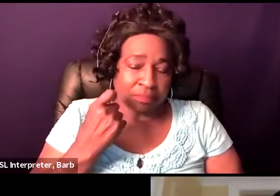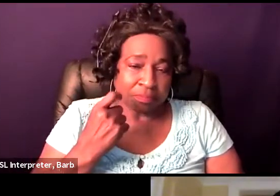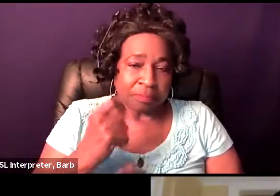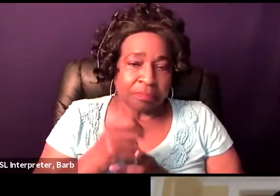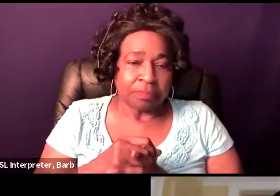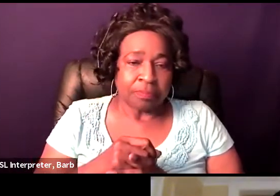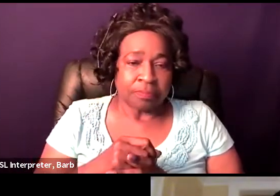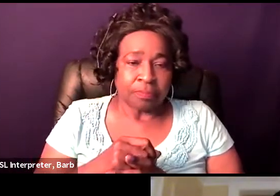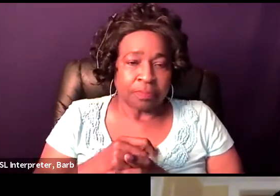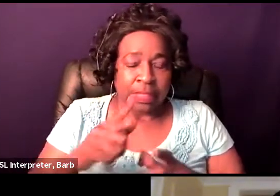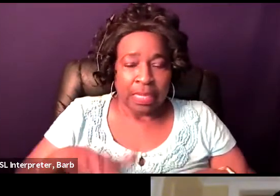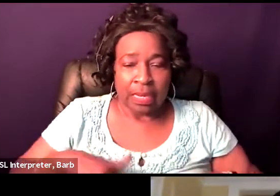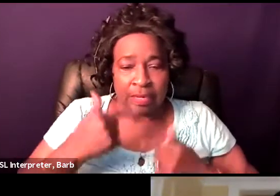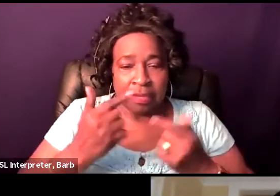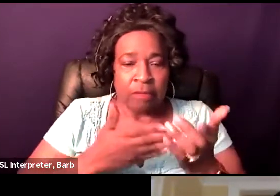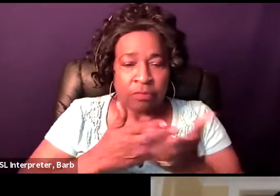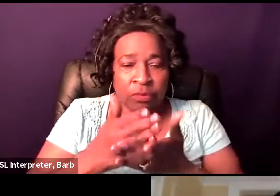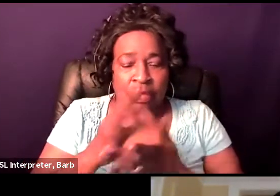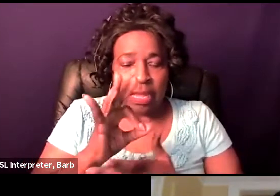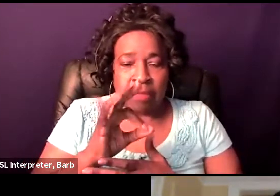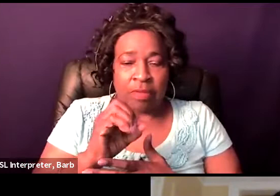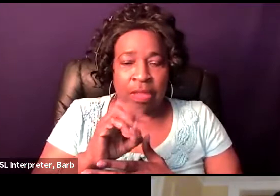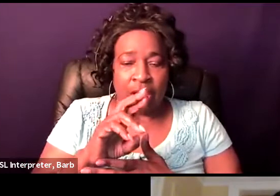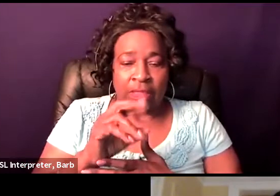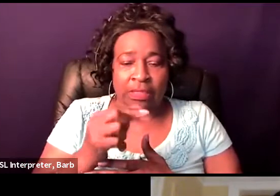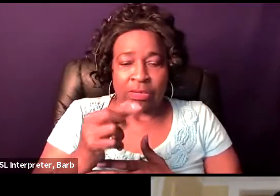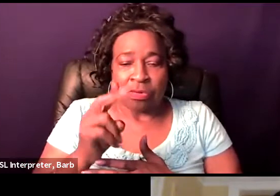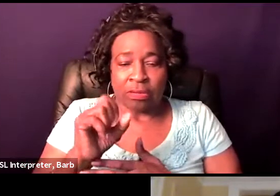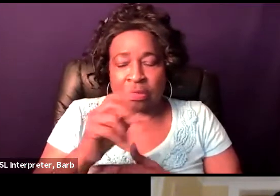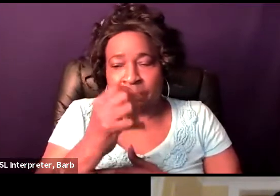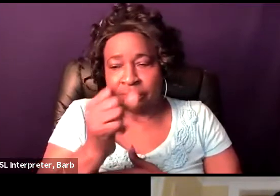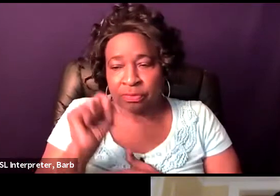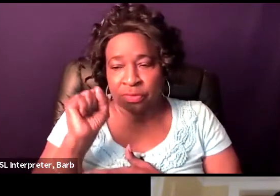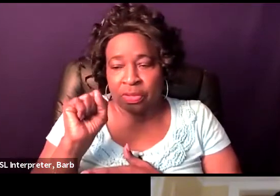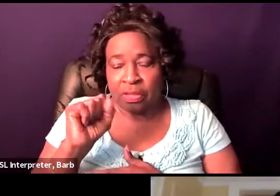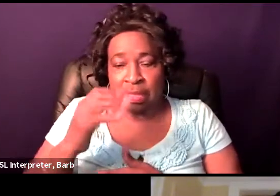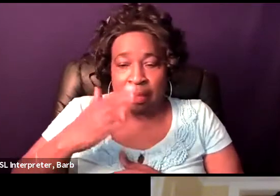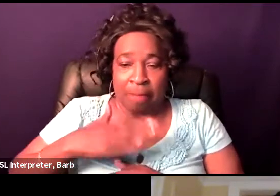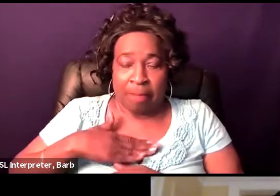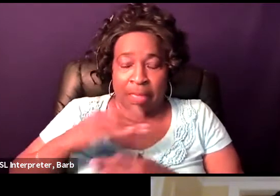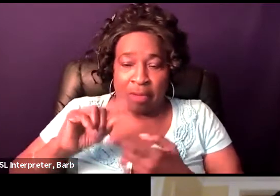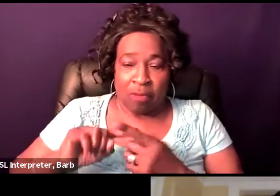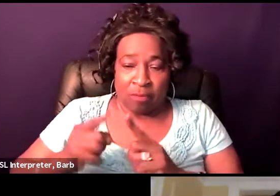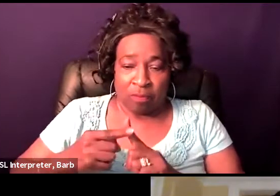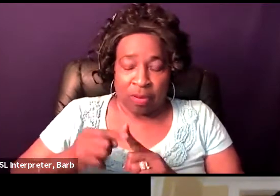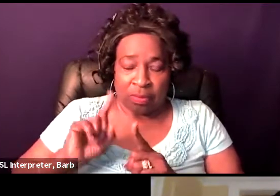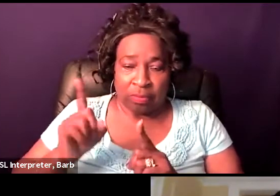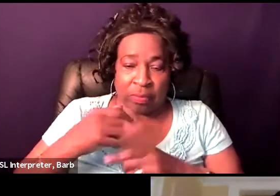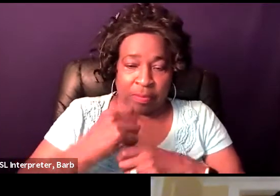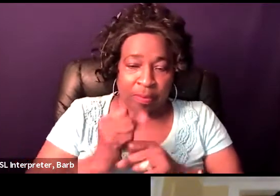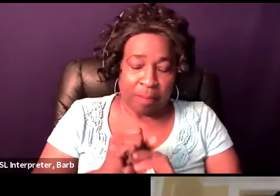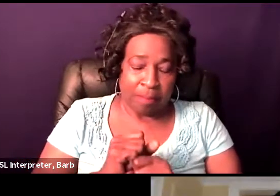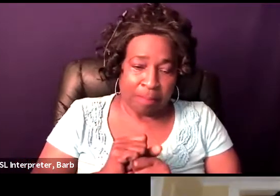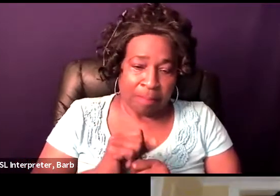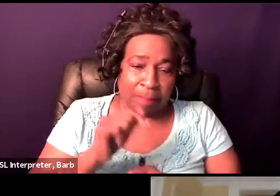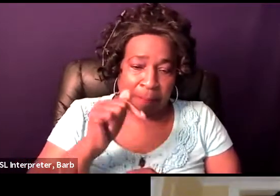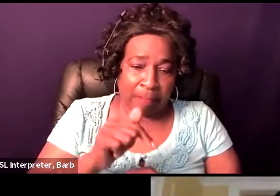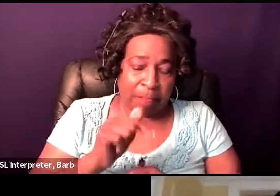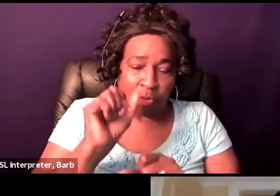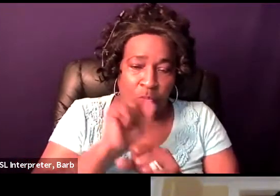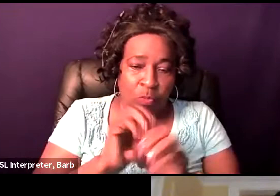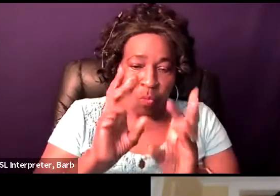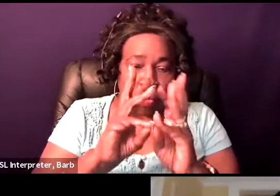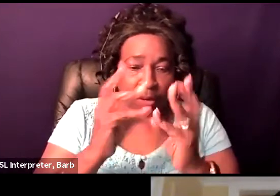We've just lived through the Ferguson uprisings. And there was a colleague of mine creating this, this workshop